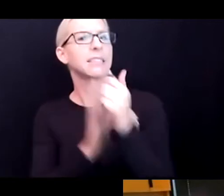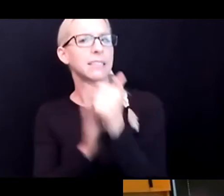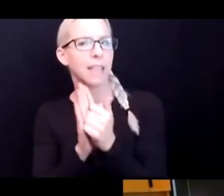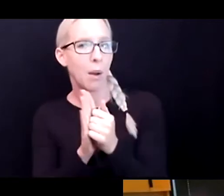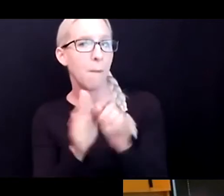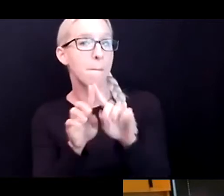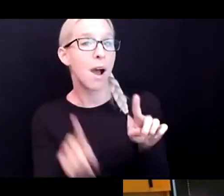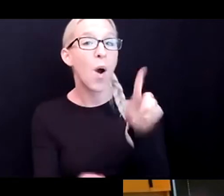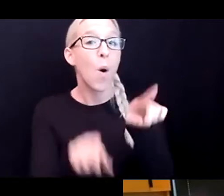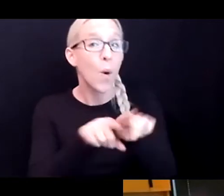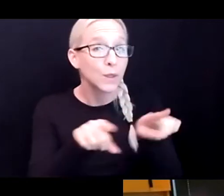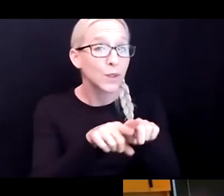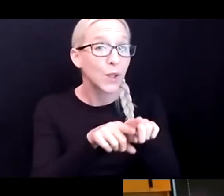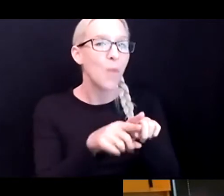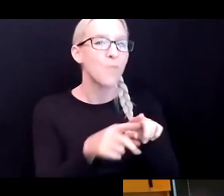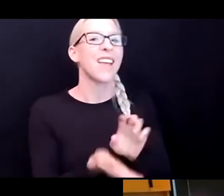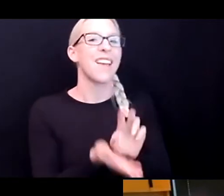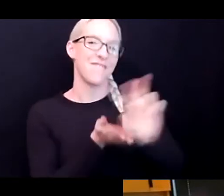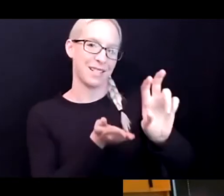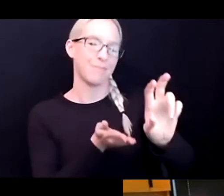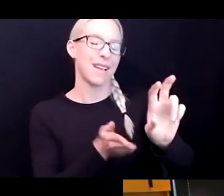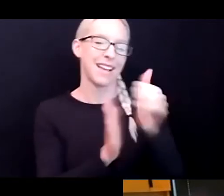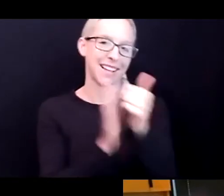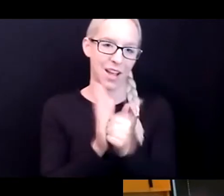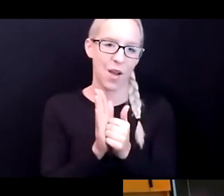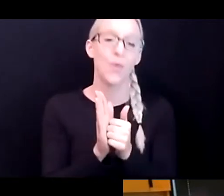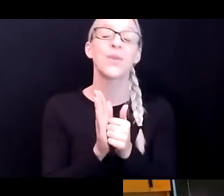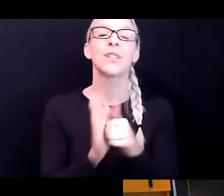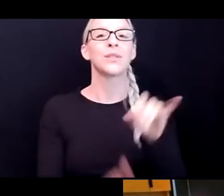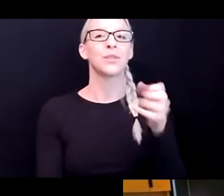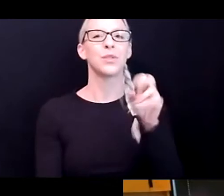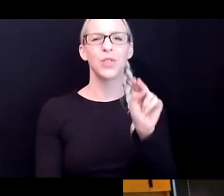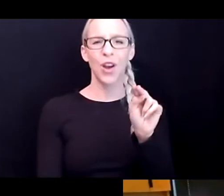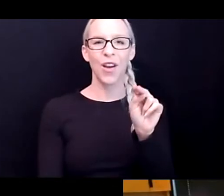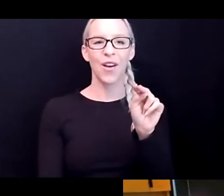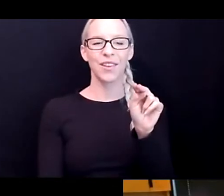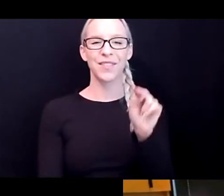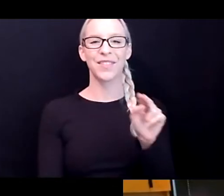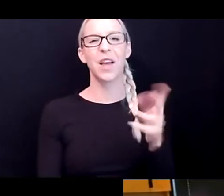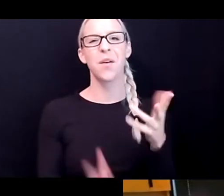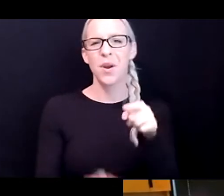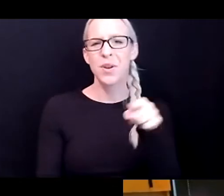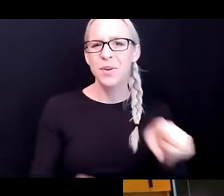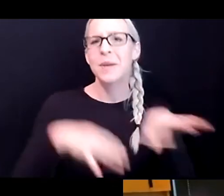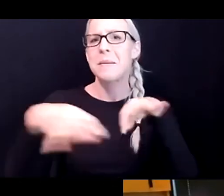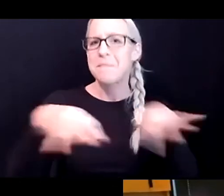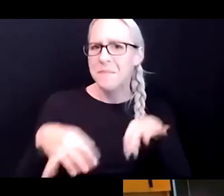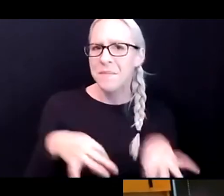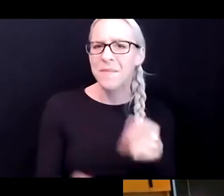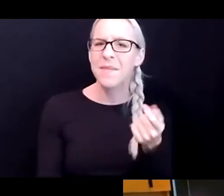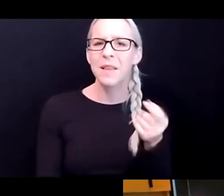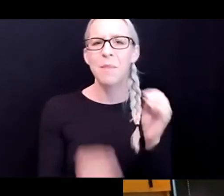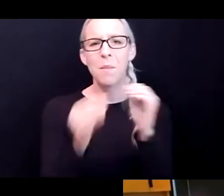an investment account. So John, I'm going to bring you back here and put you on the spot to talk a little bit more